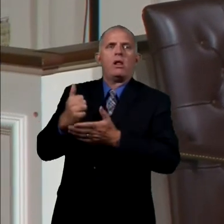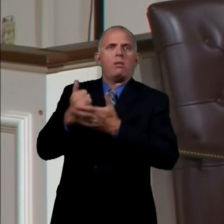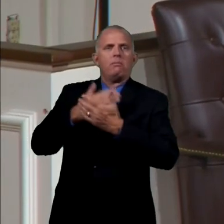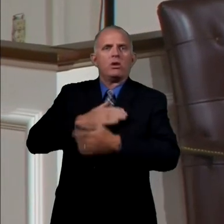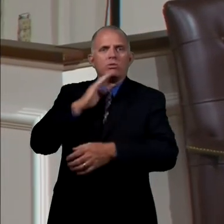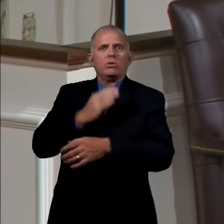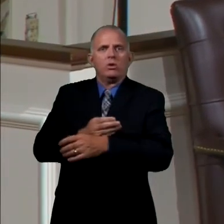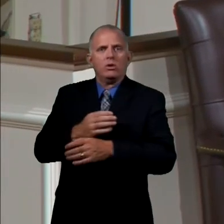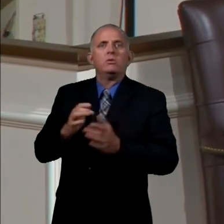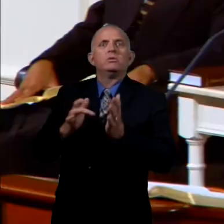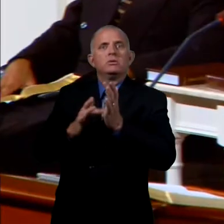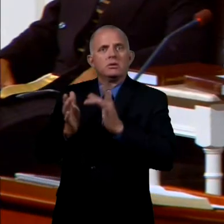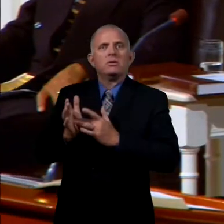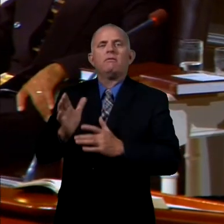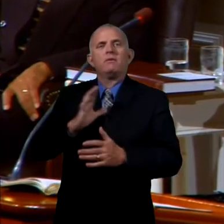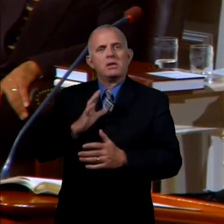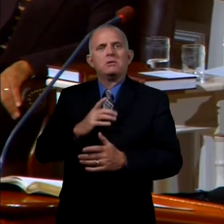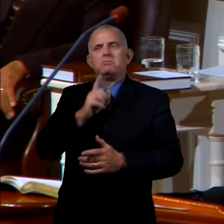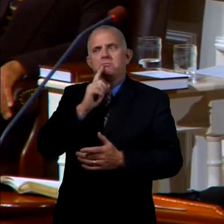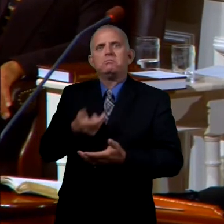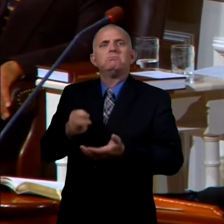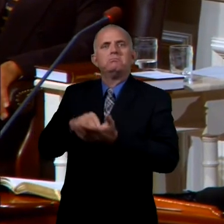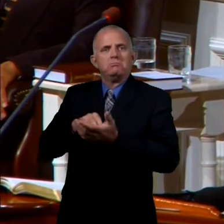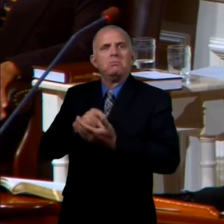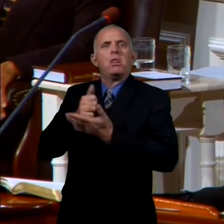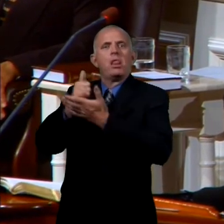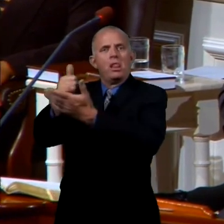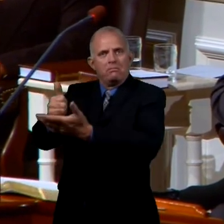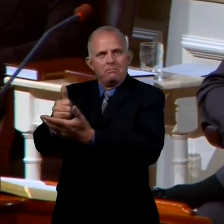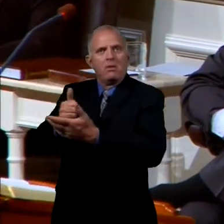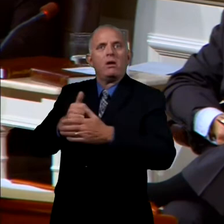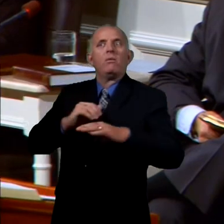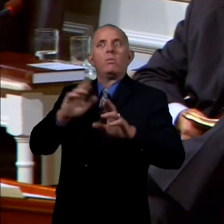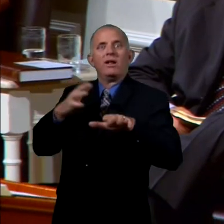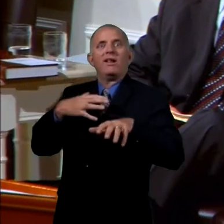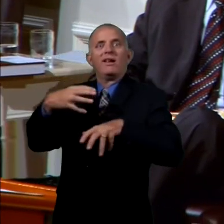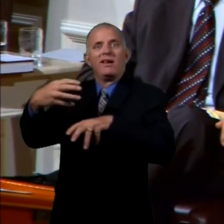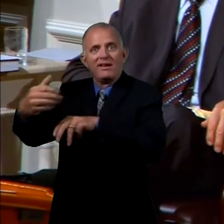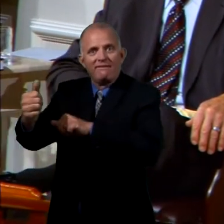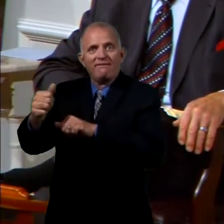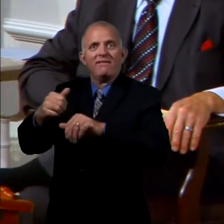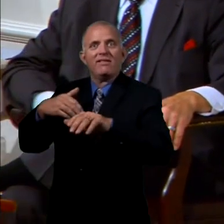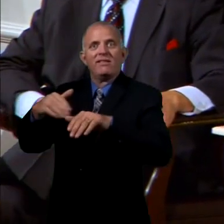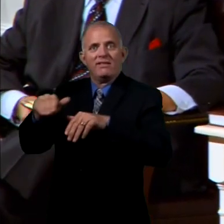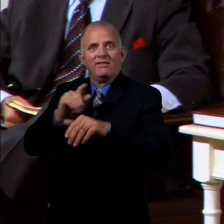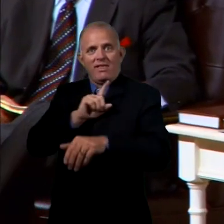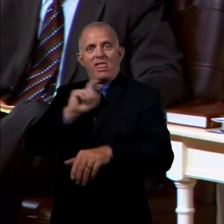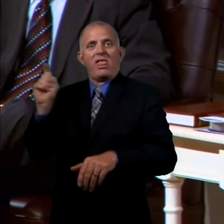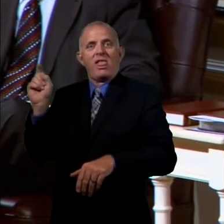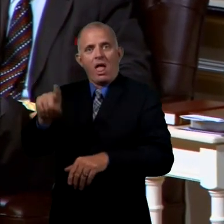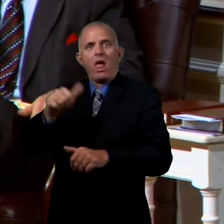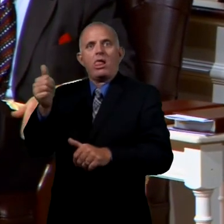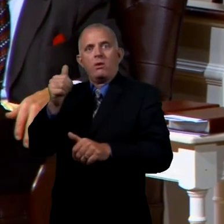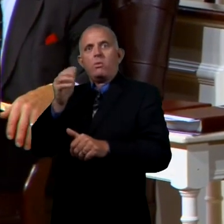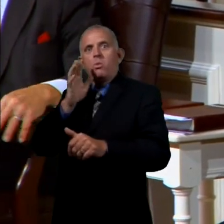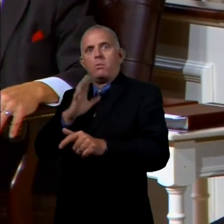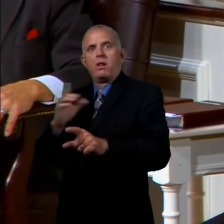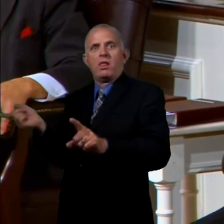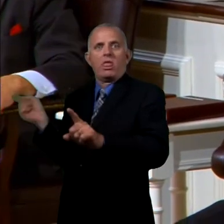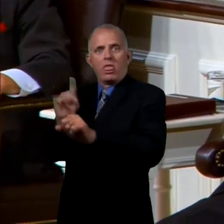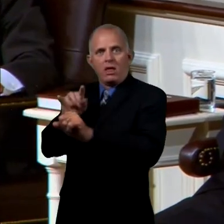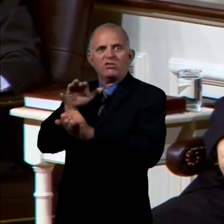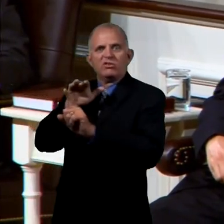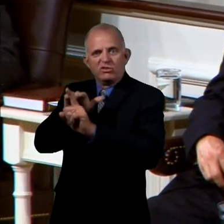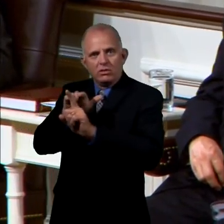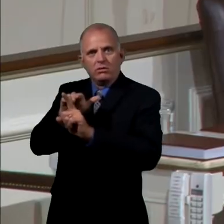fine, I'll give to you. And as he's trying to leave to give to him, as he turns to go and walks, someone else takes from him again. And